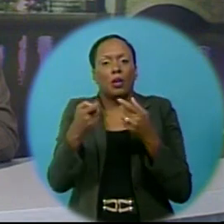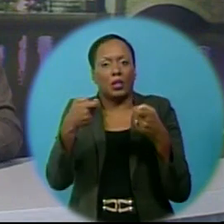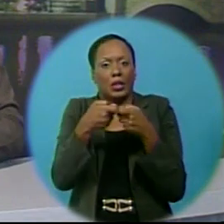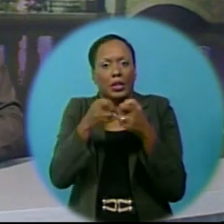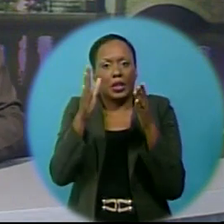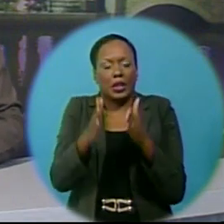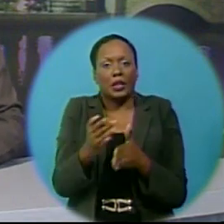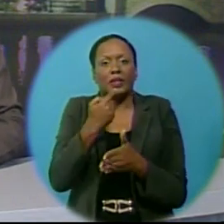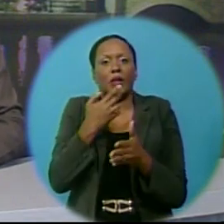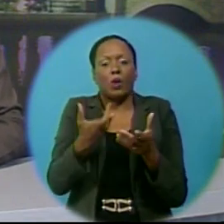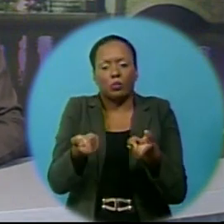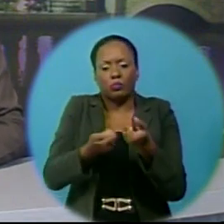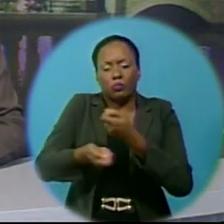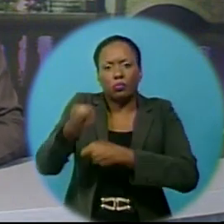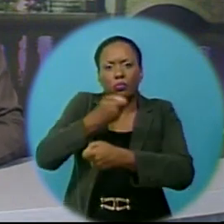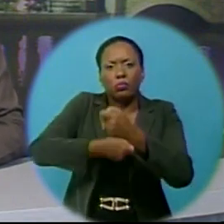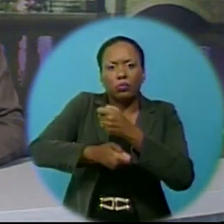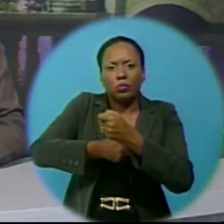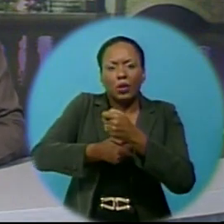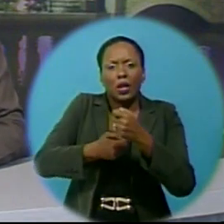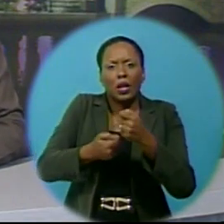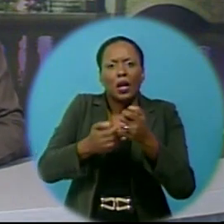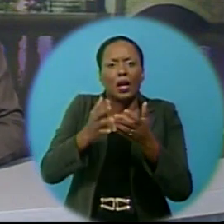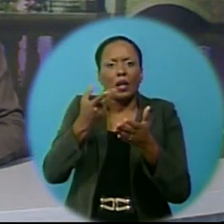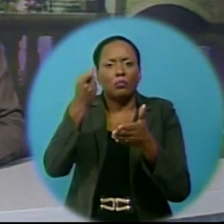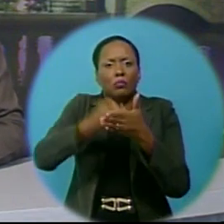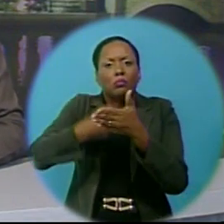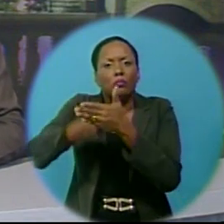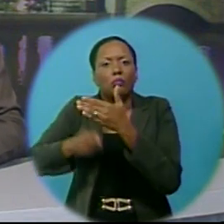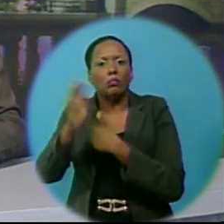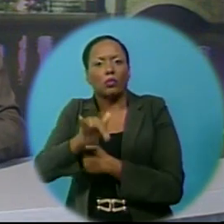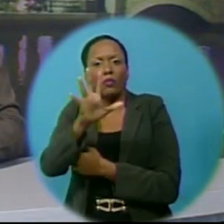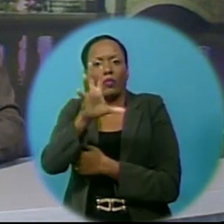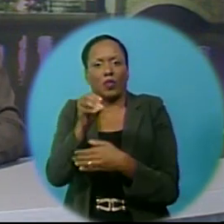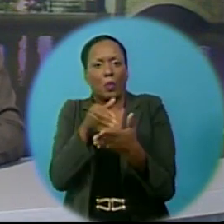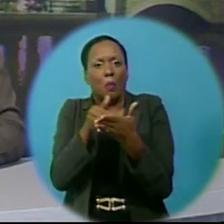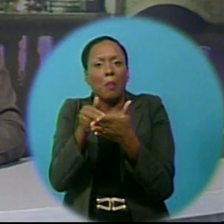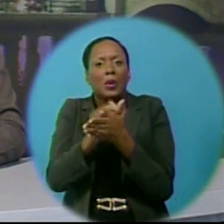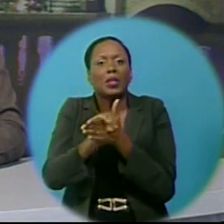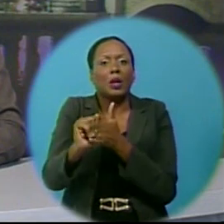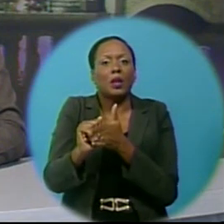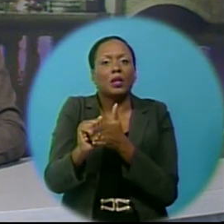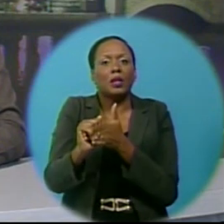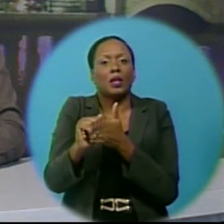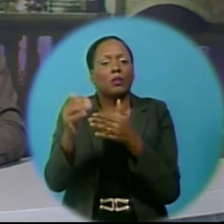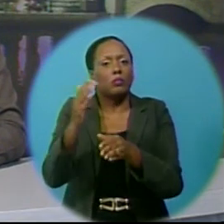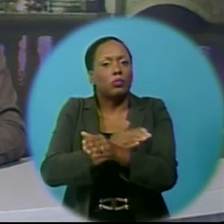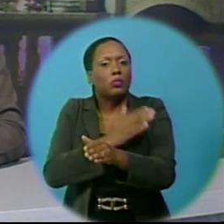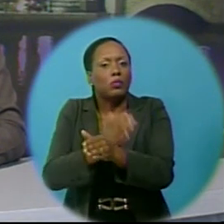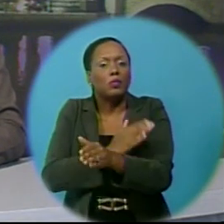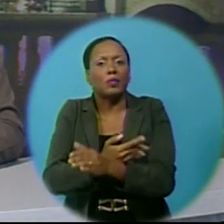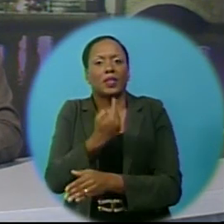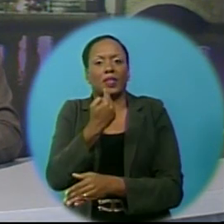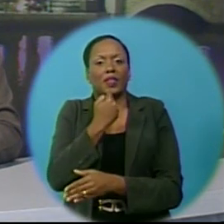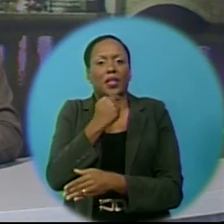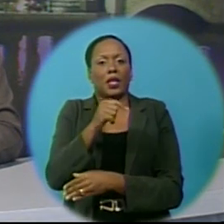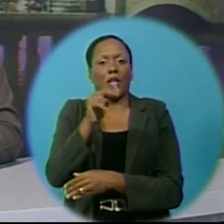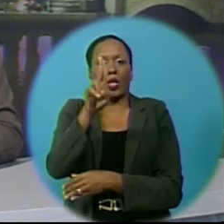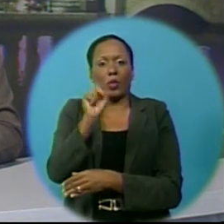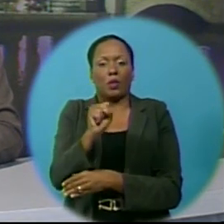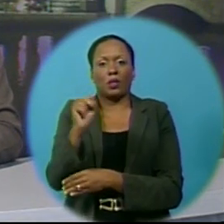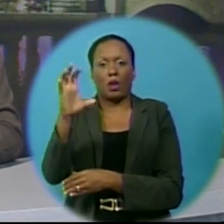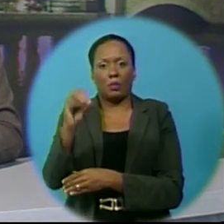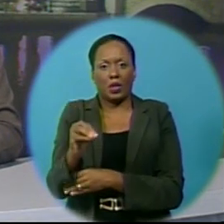water mains is part of a $50 million water and sanitation systems upgrade. Ms. Paris says a